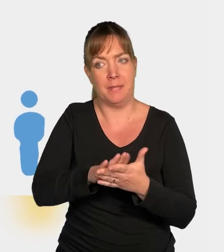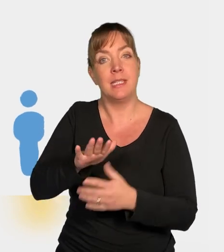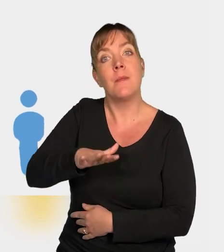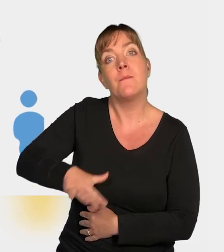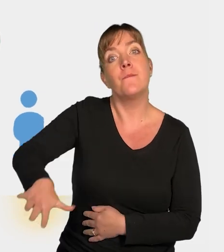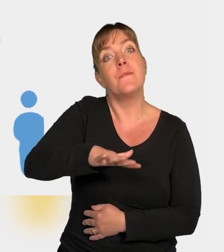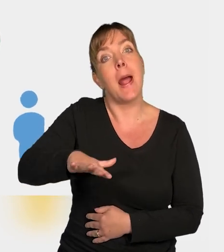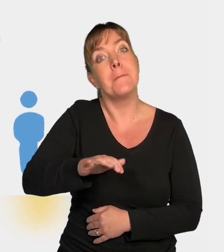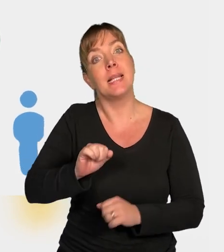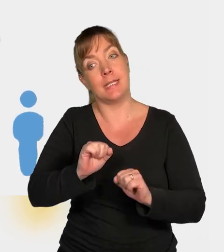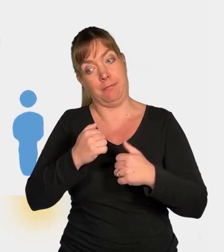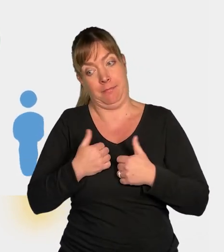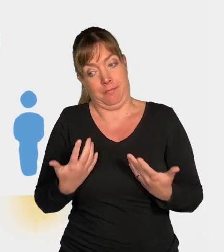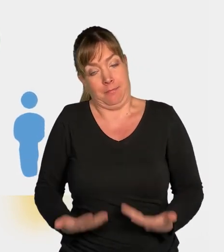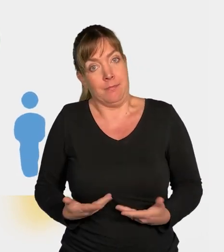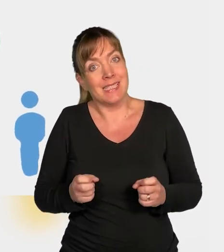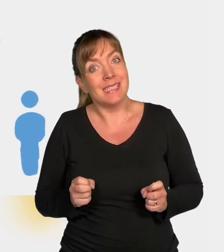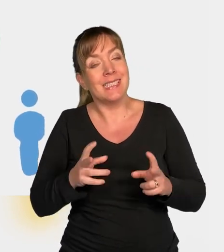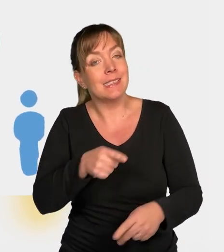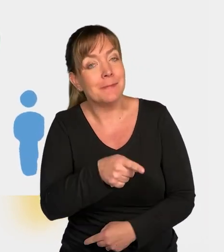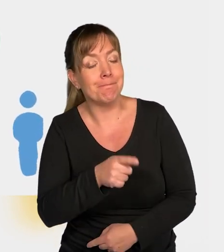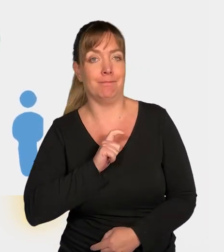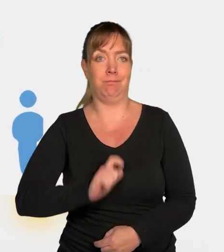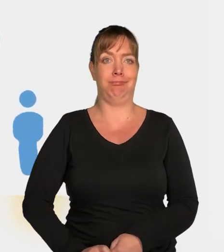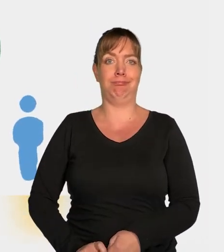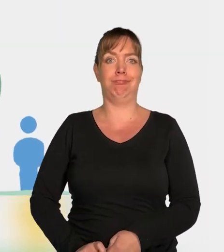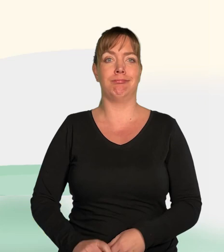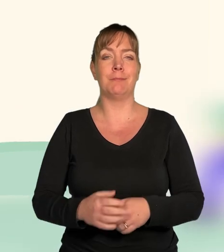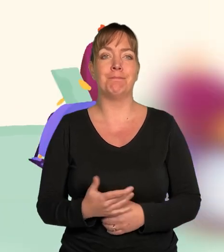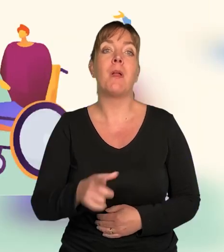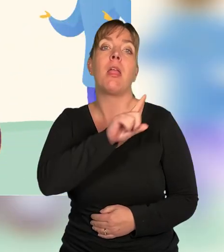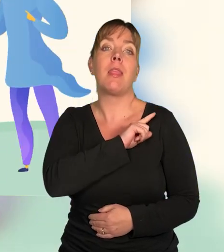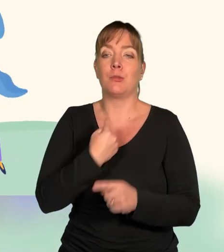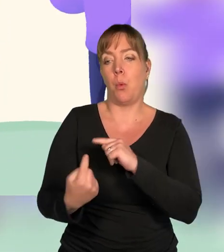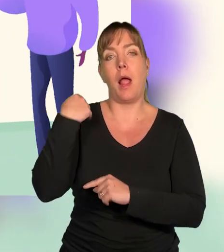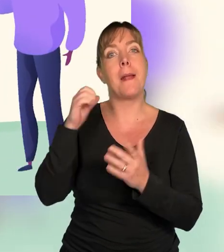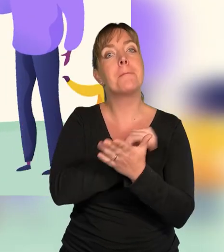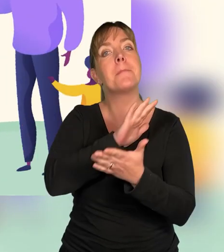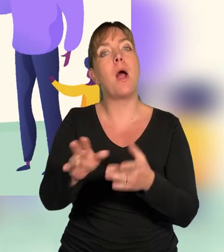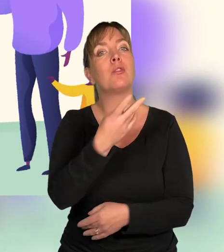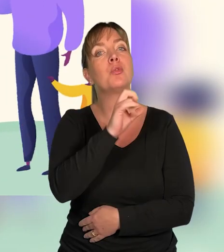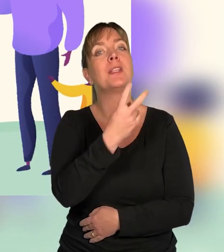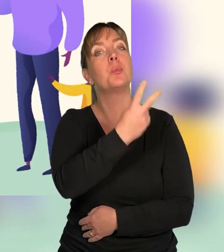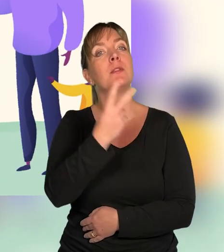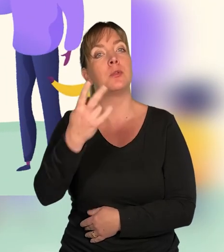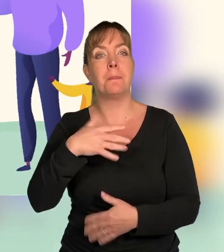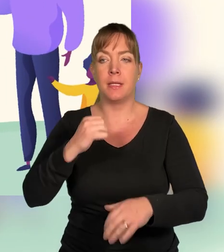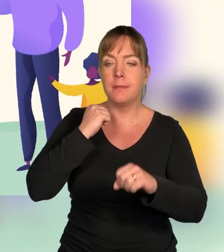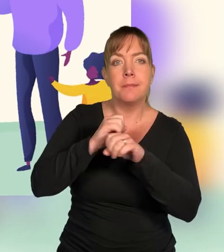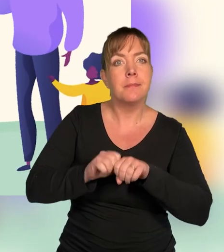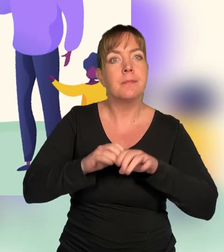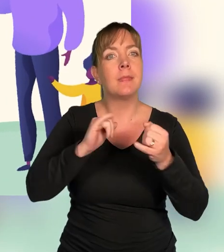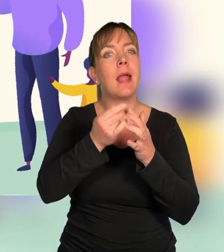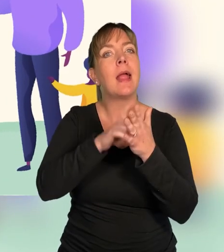means that families have lost confidence in the current system. That is why, in March 2022, we published